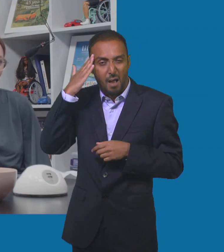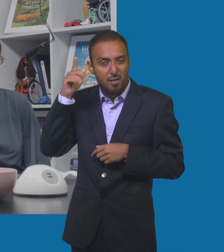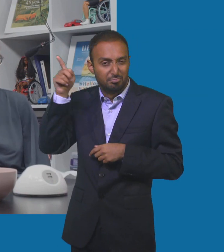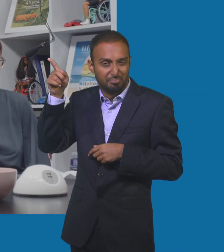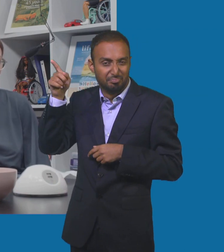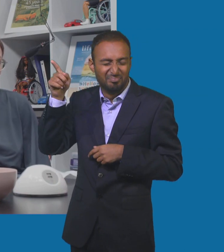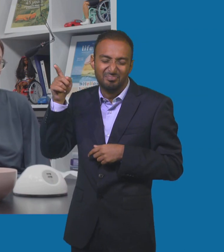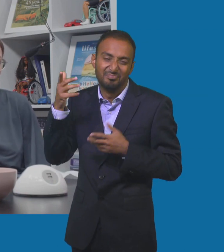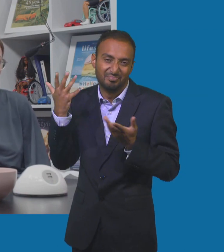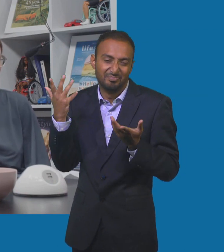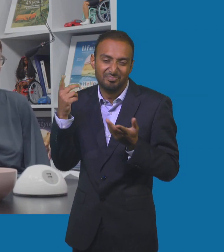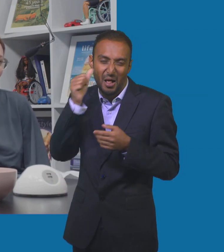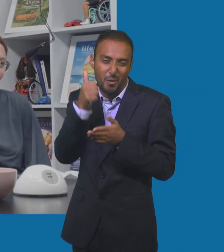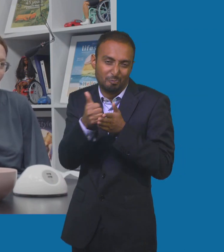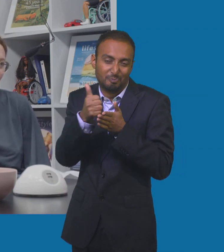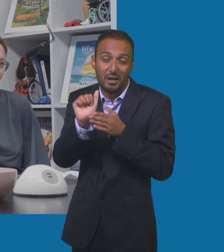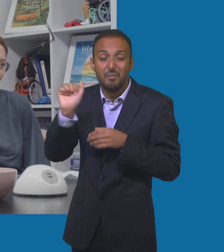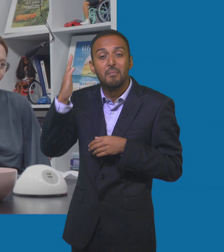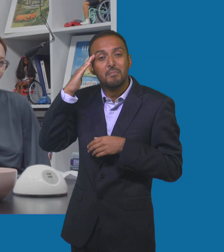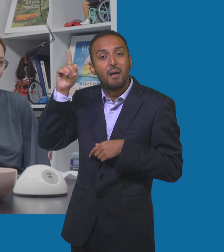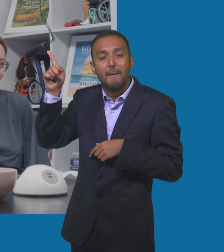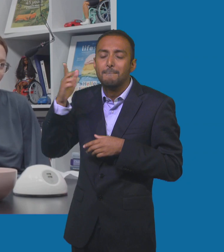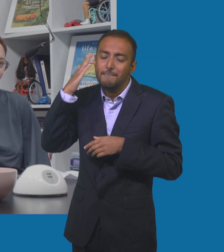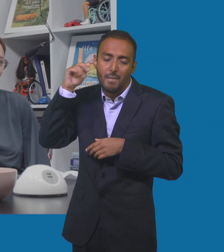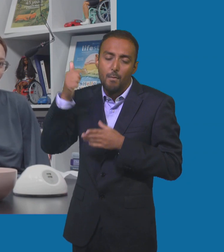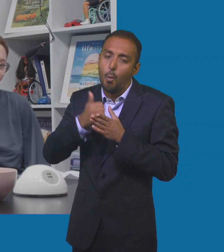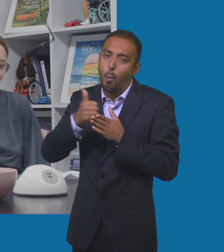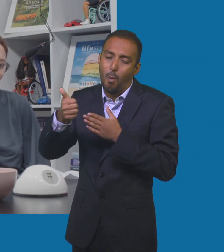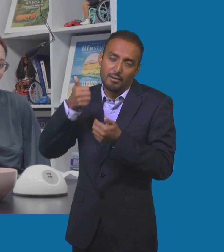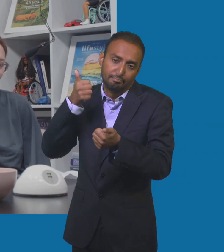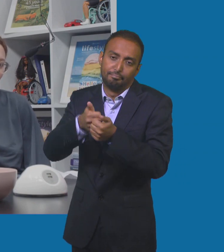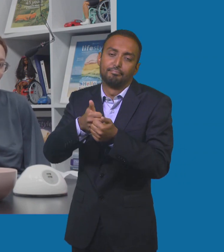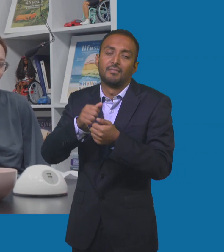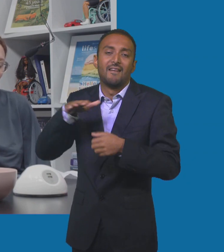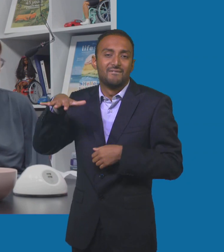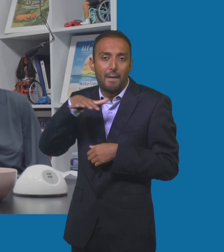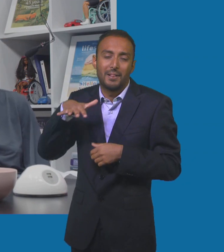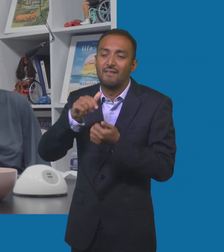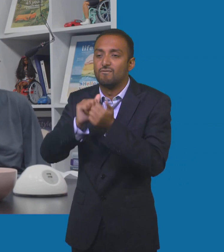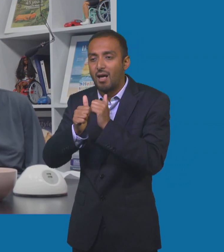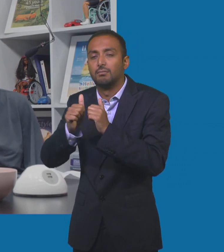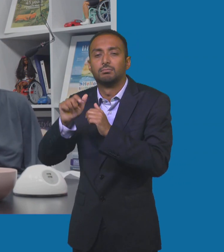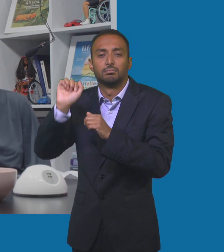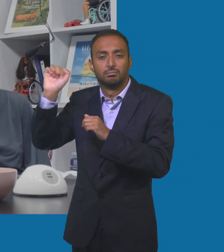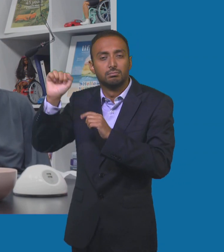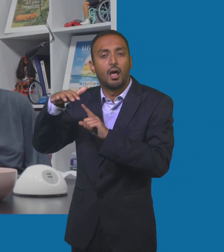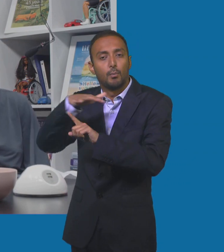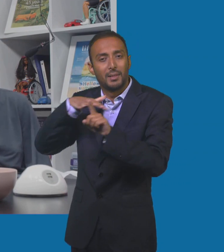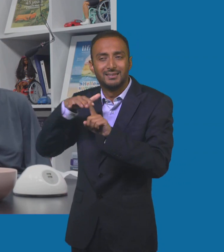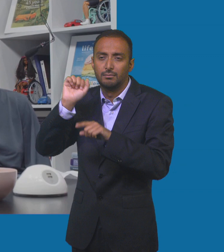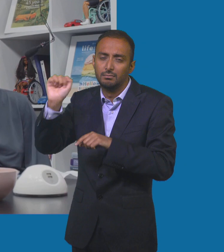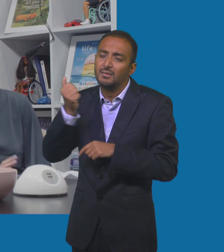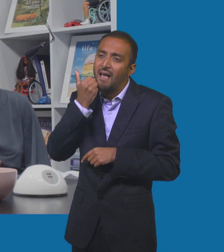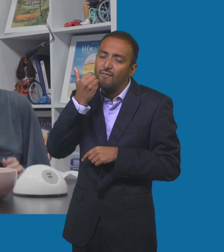mother. She's someone who's always there for her family and friends and her community, and she does so much good in her everyday